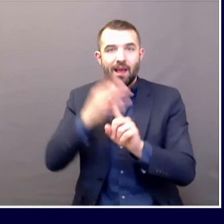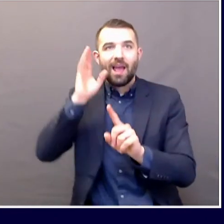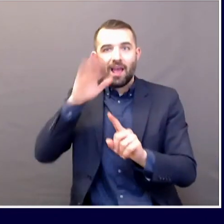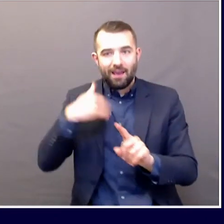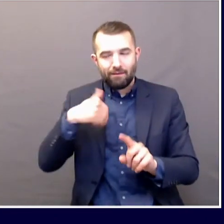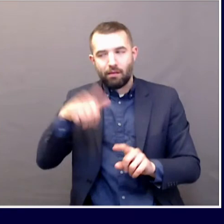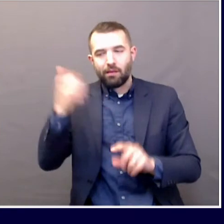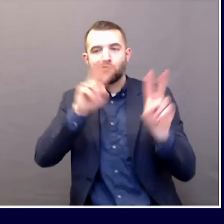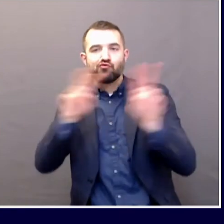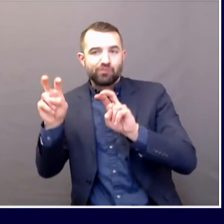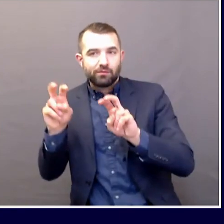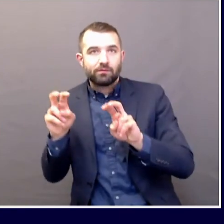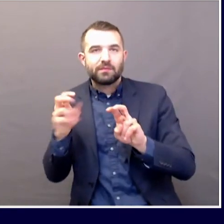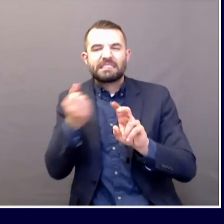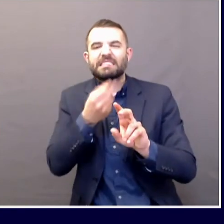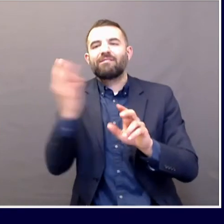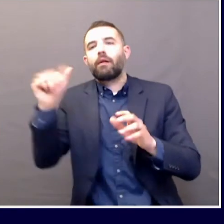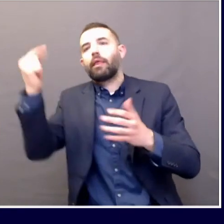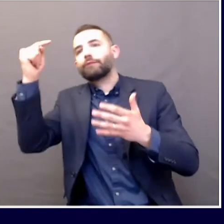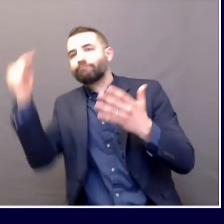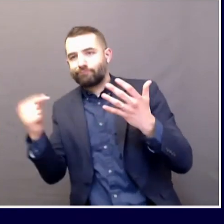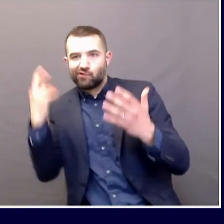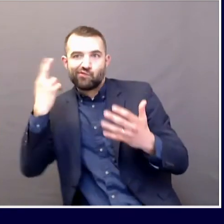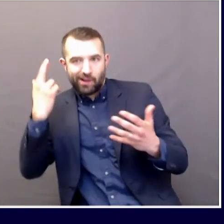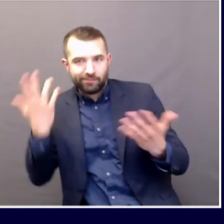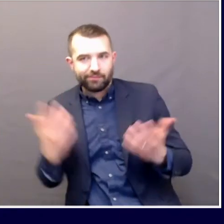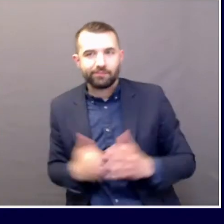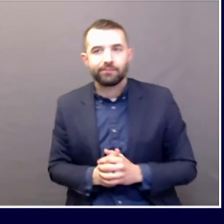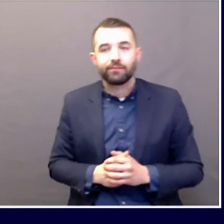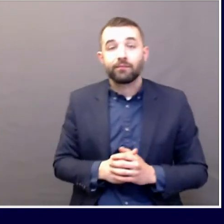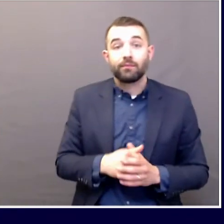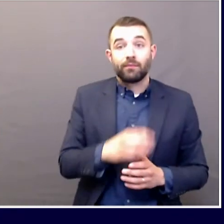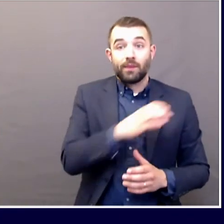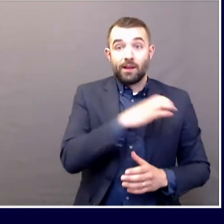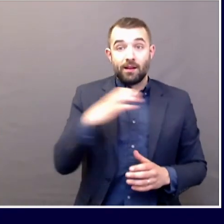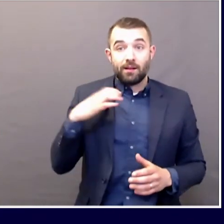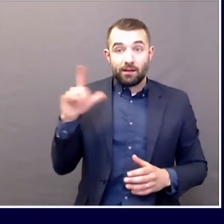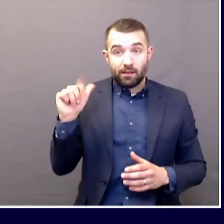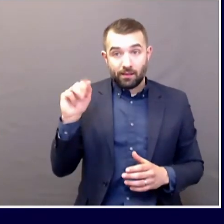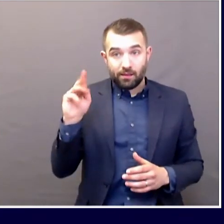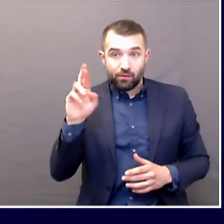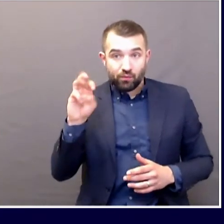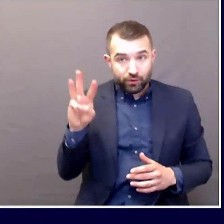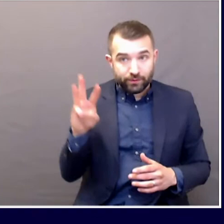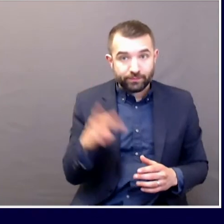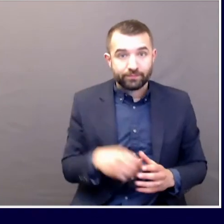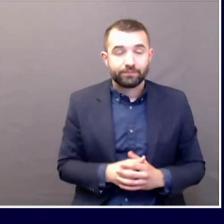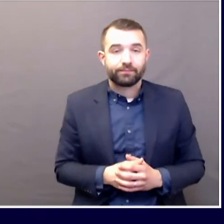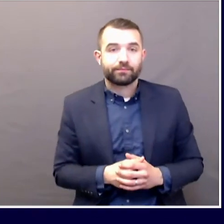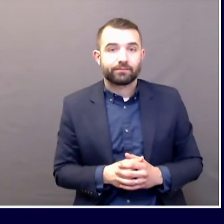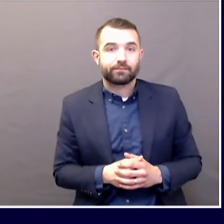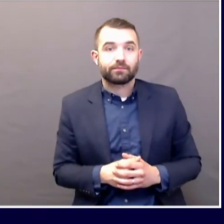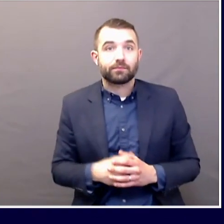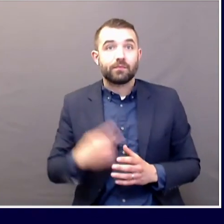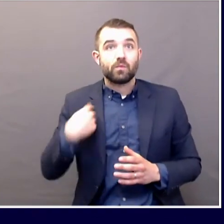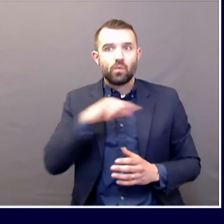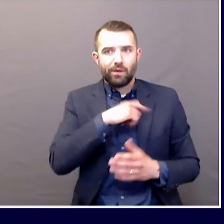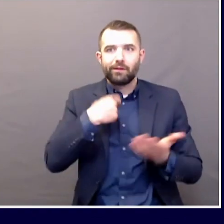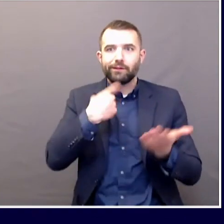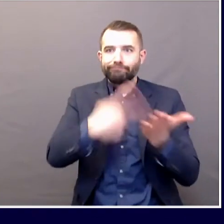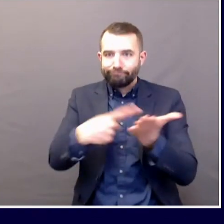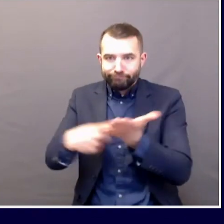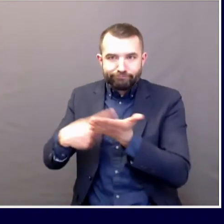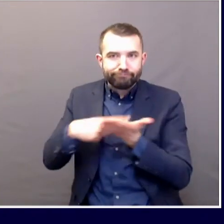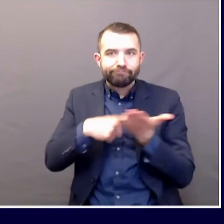host of things. Yeah, I would only add that again, as you mentioned at the top, we have potentially new opportunities for vaccination